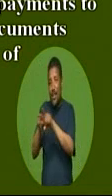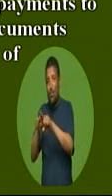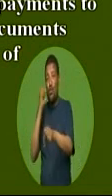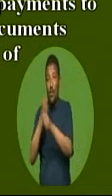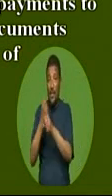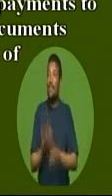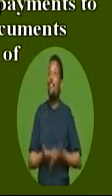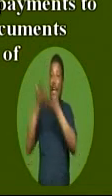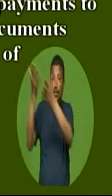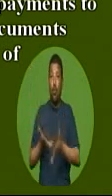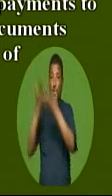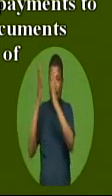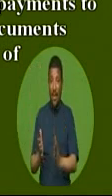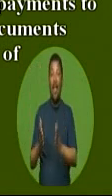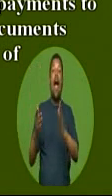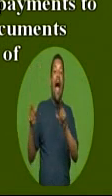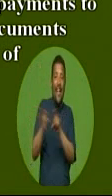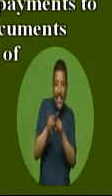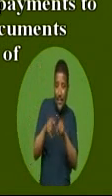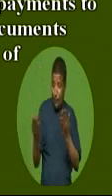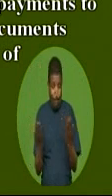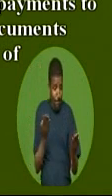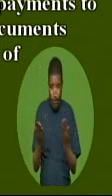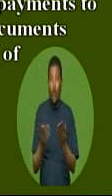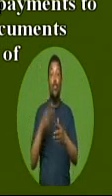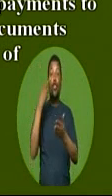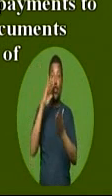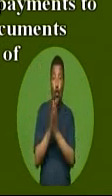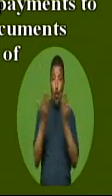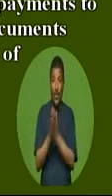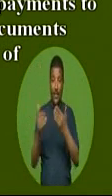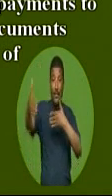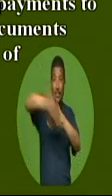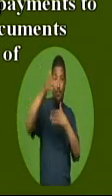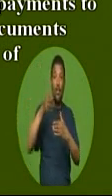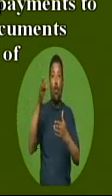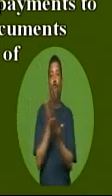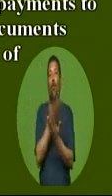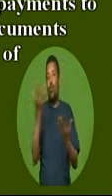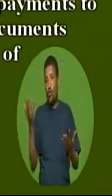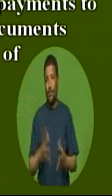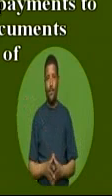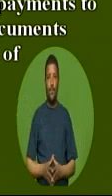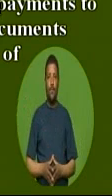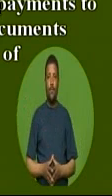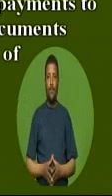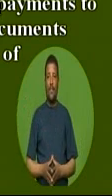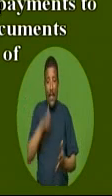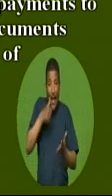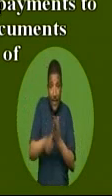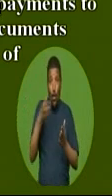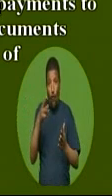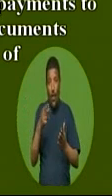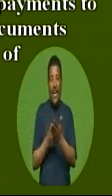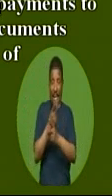exporter against documents relating to the dispatch of goods. Letter of